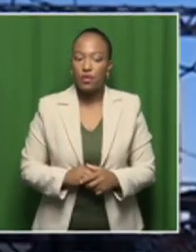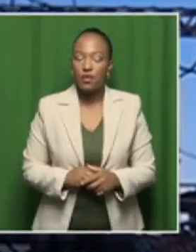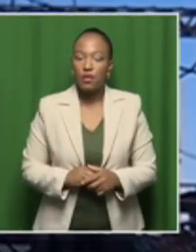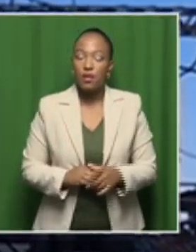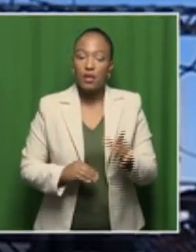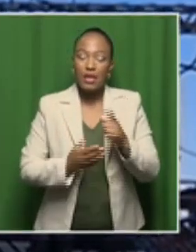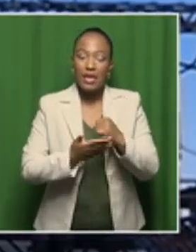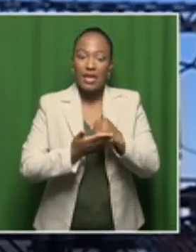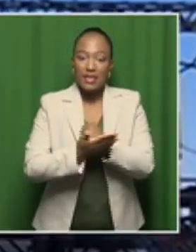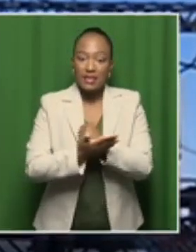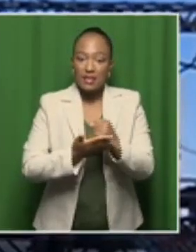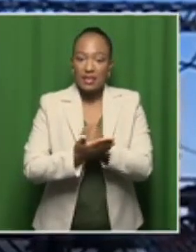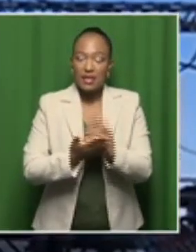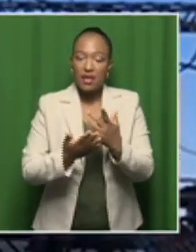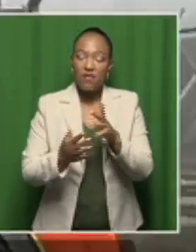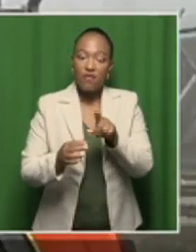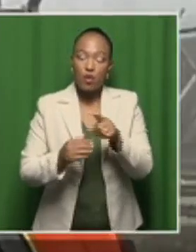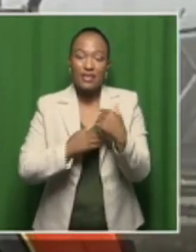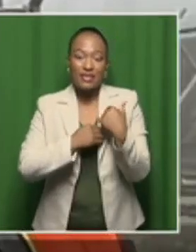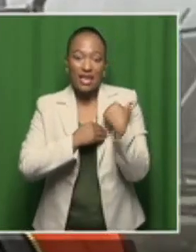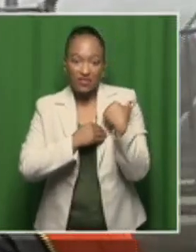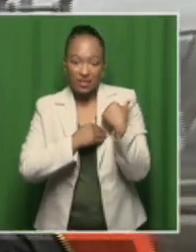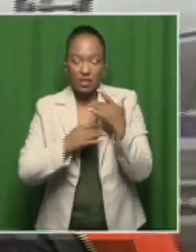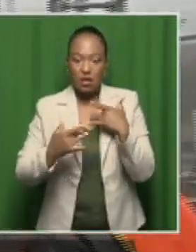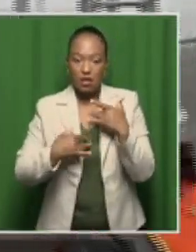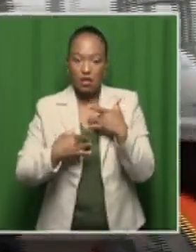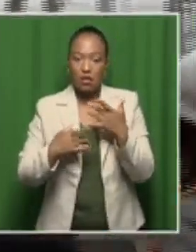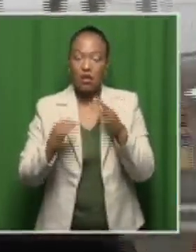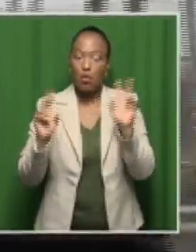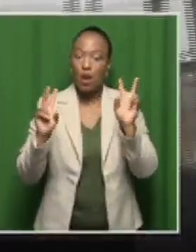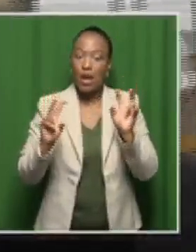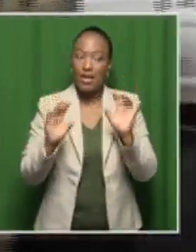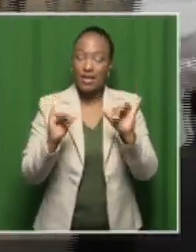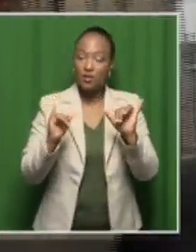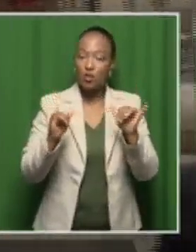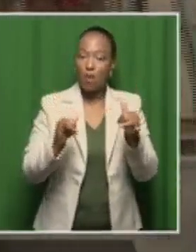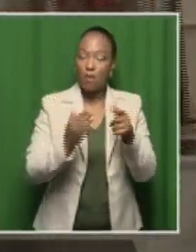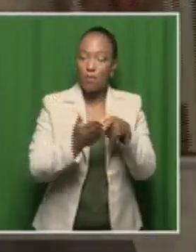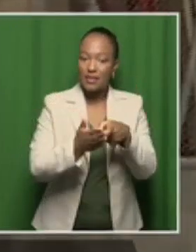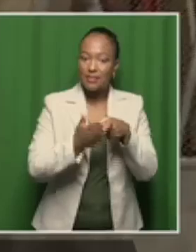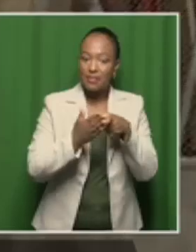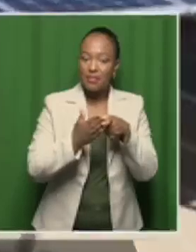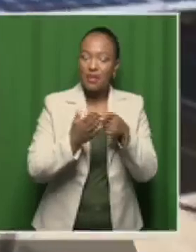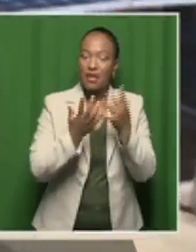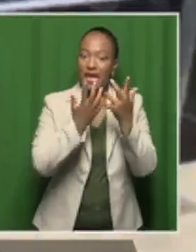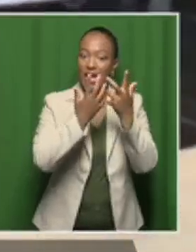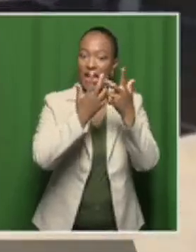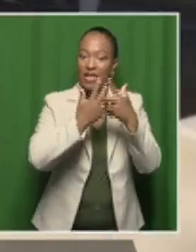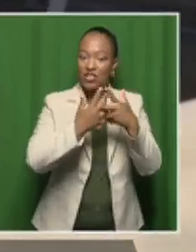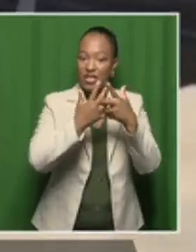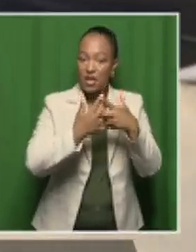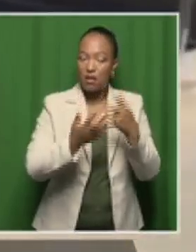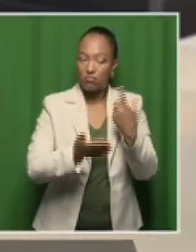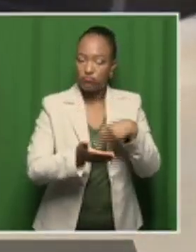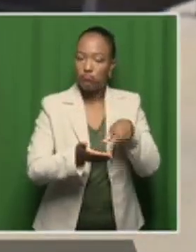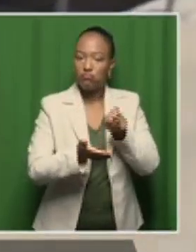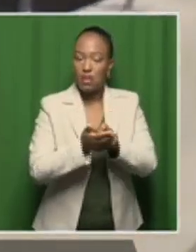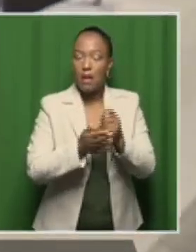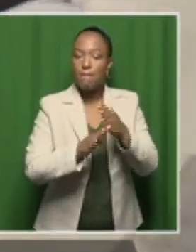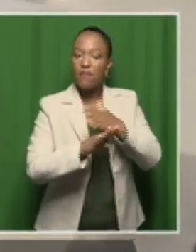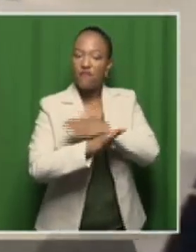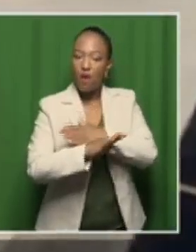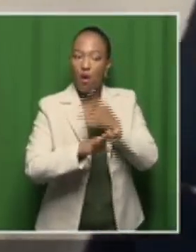others, address safety concerns, as Eskom is demanding an engineer sign off on every installation.